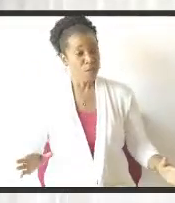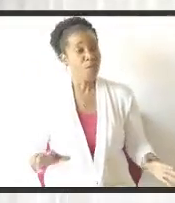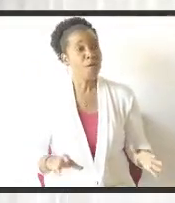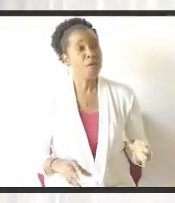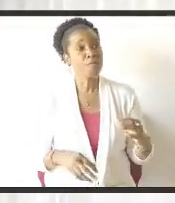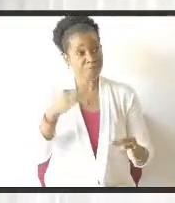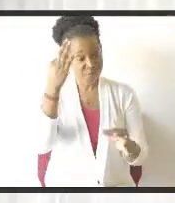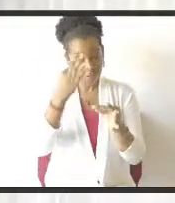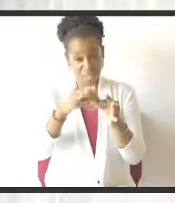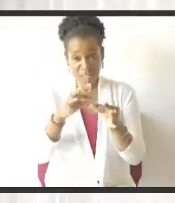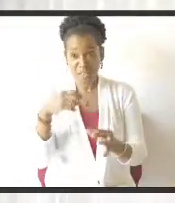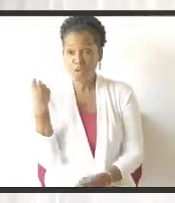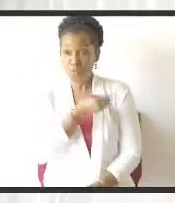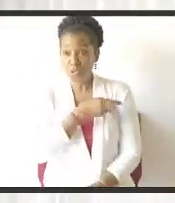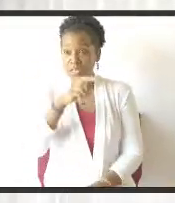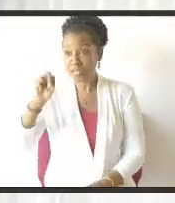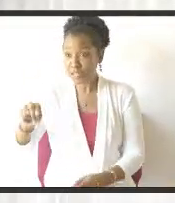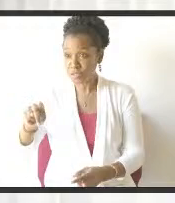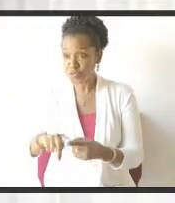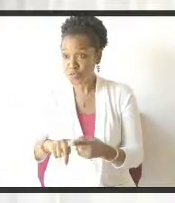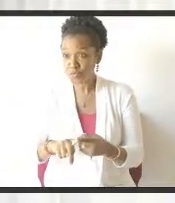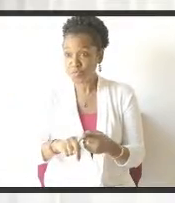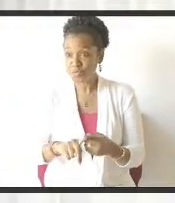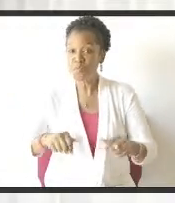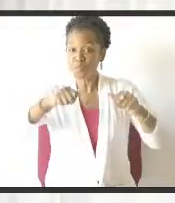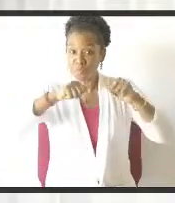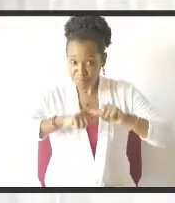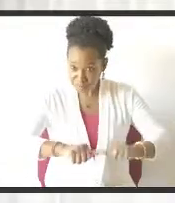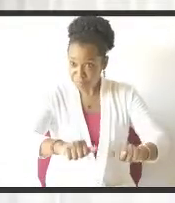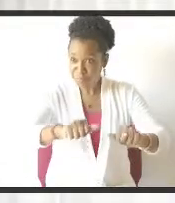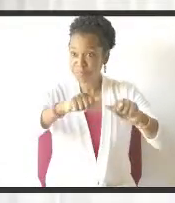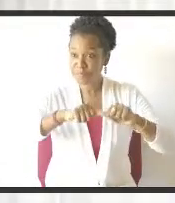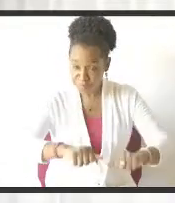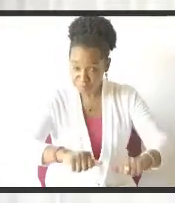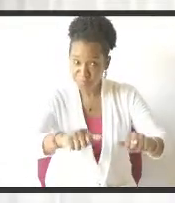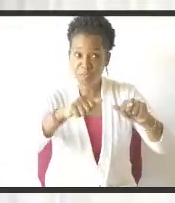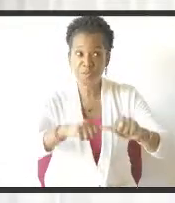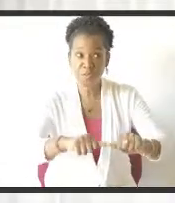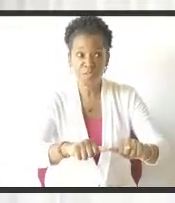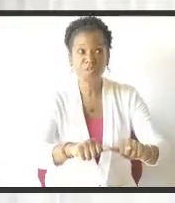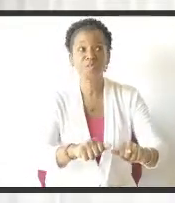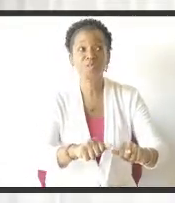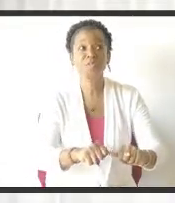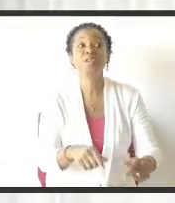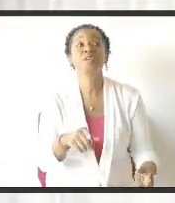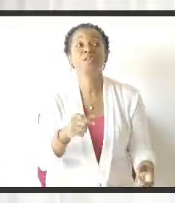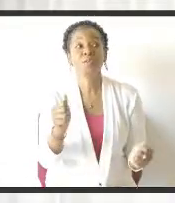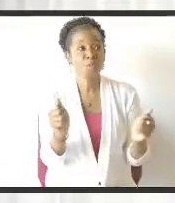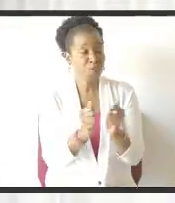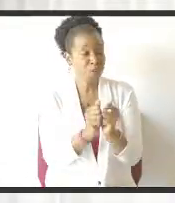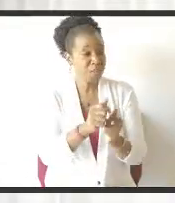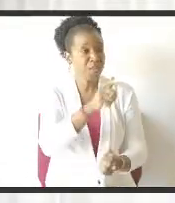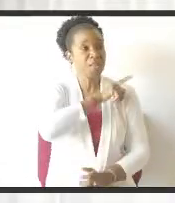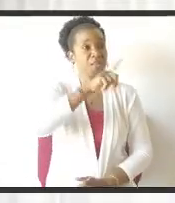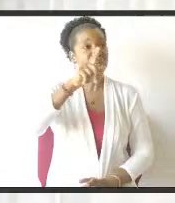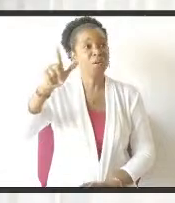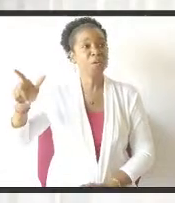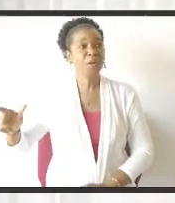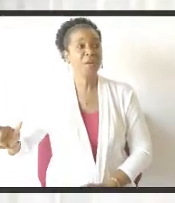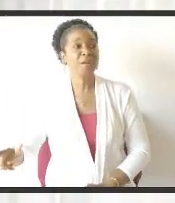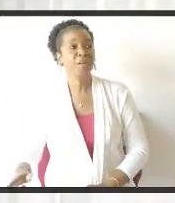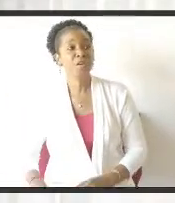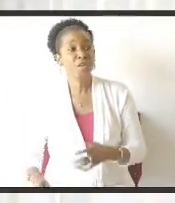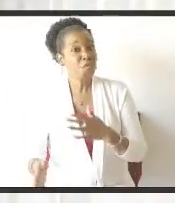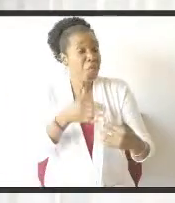We make those comparisons. On the basis of those comparisons, make the right choices. The third place, in the